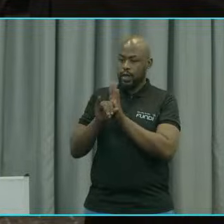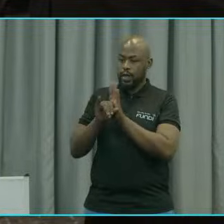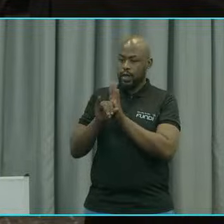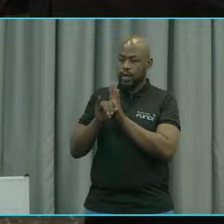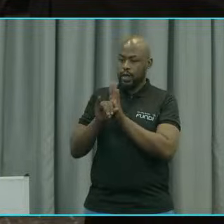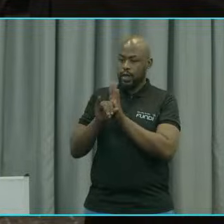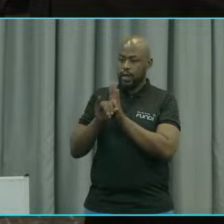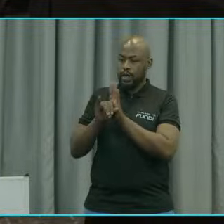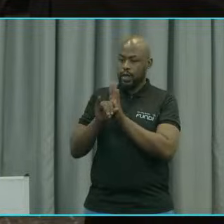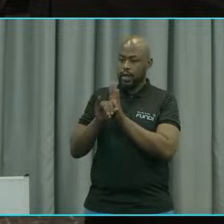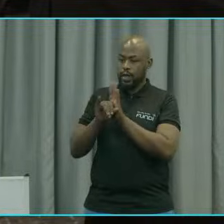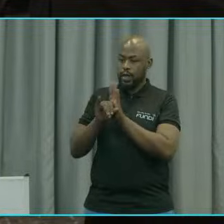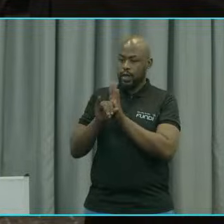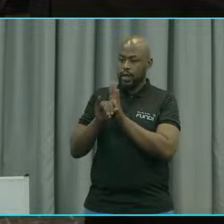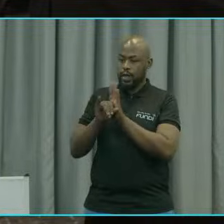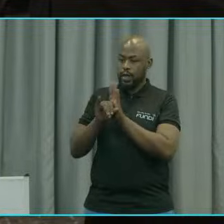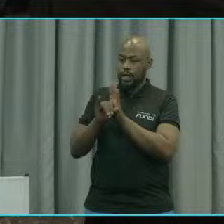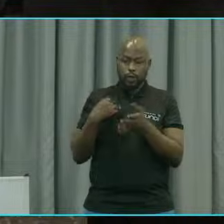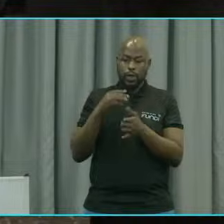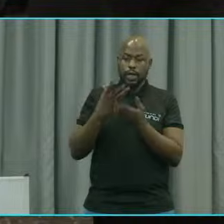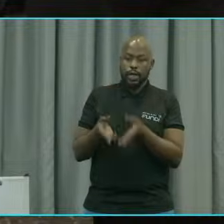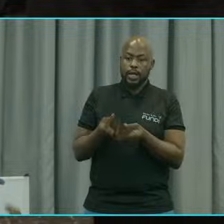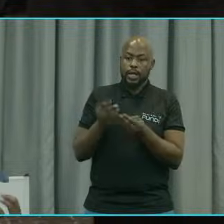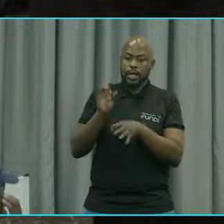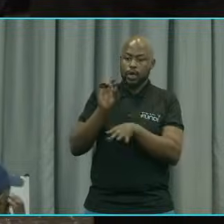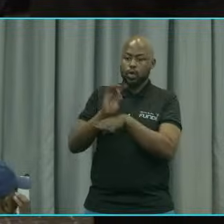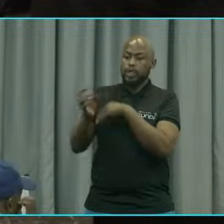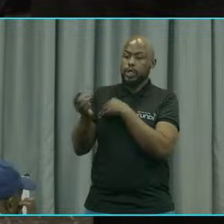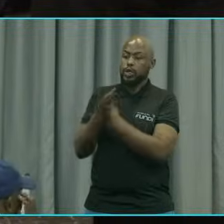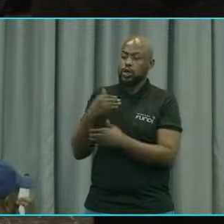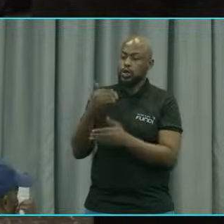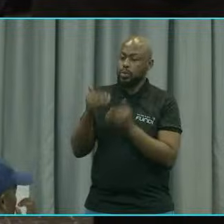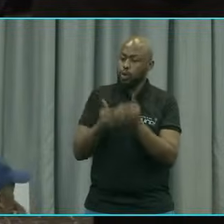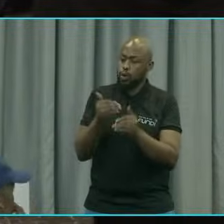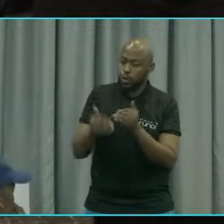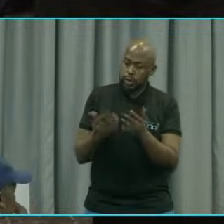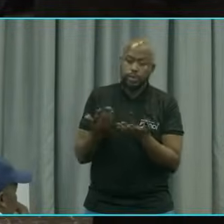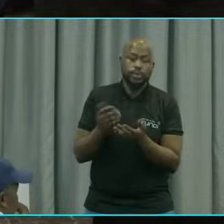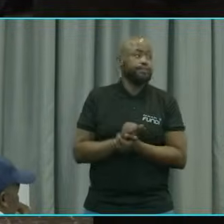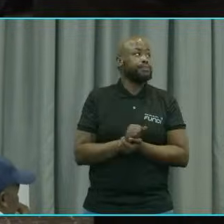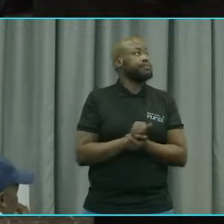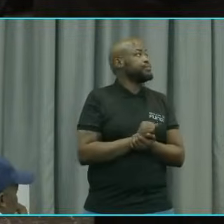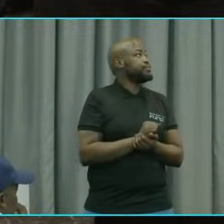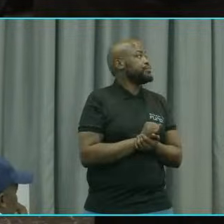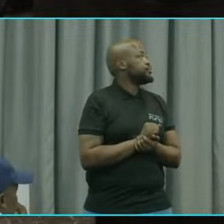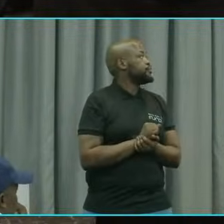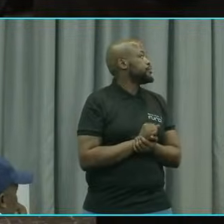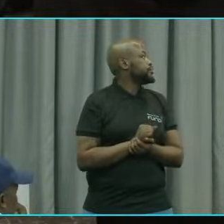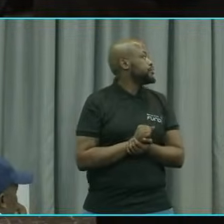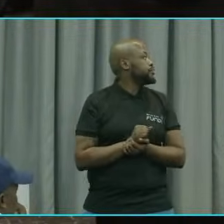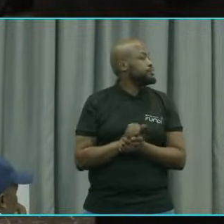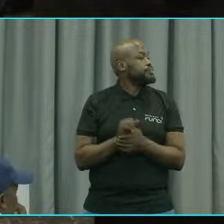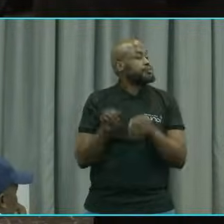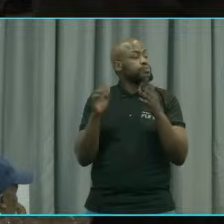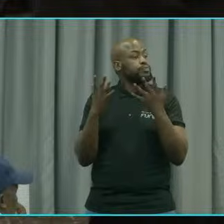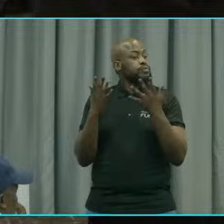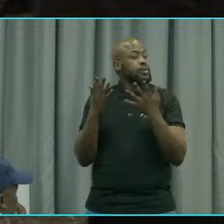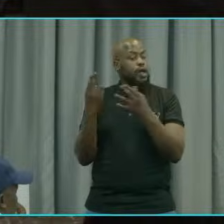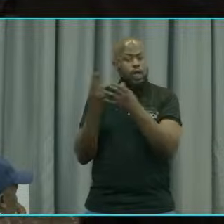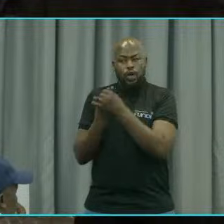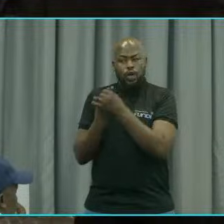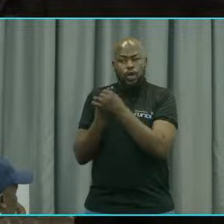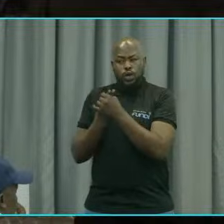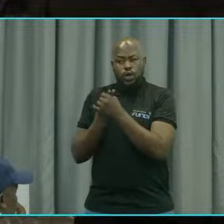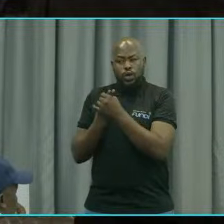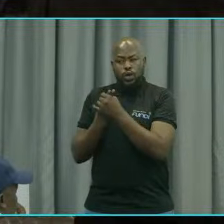once we go actually into a consultation process, okay, and the unions, for example, and not putting,